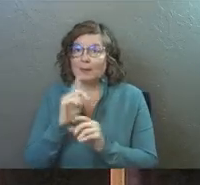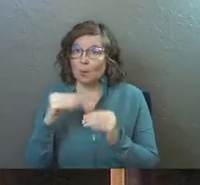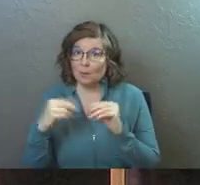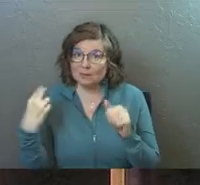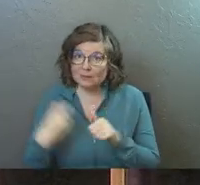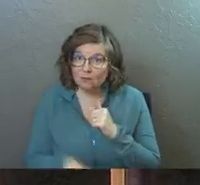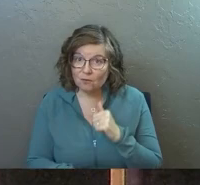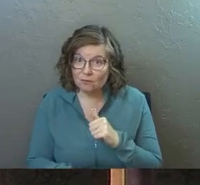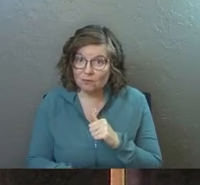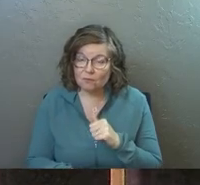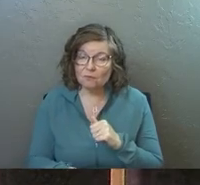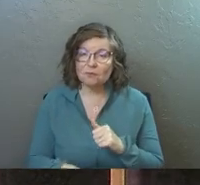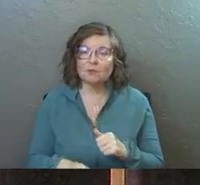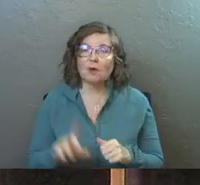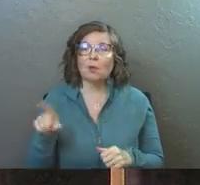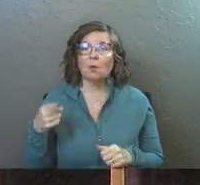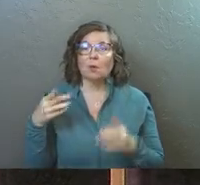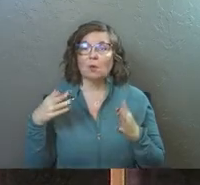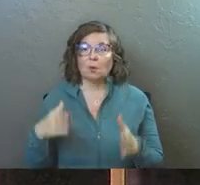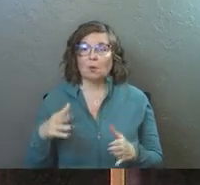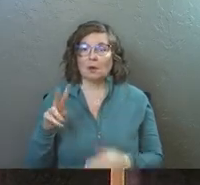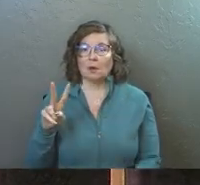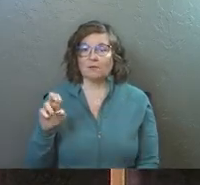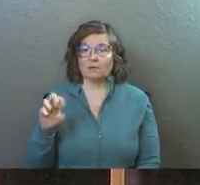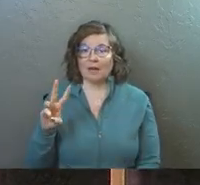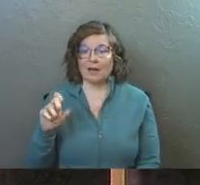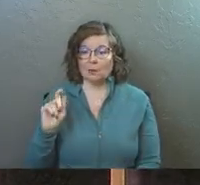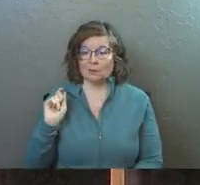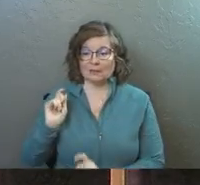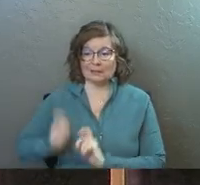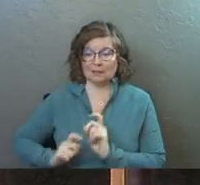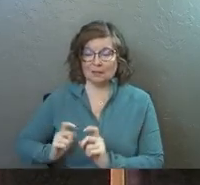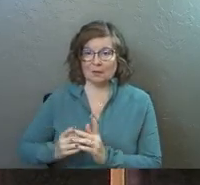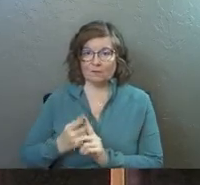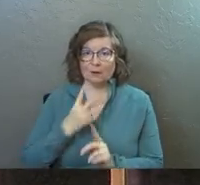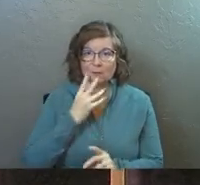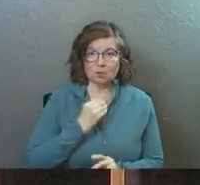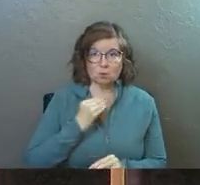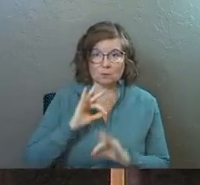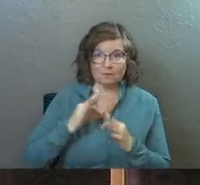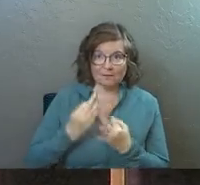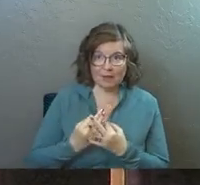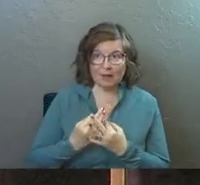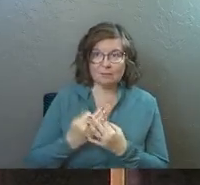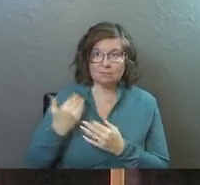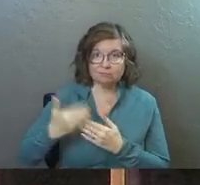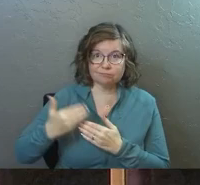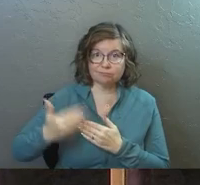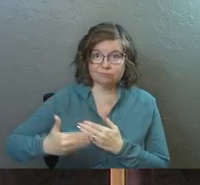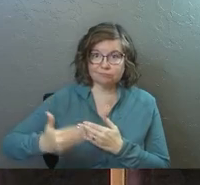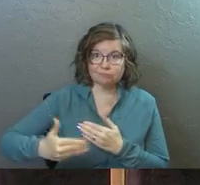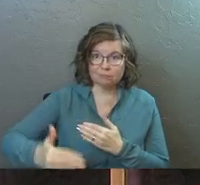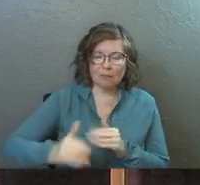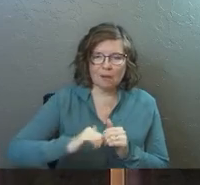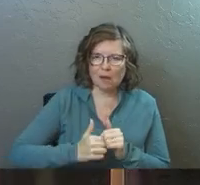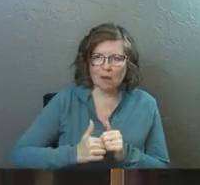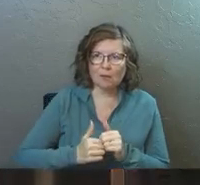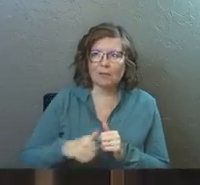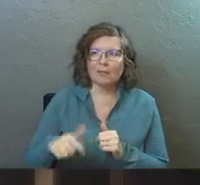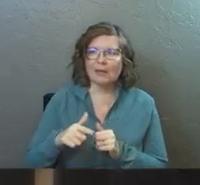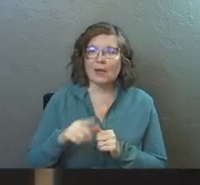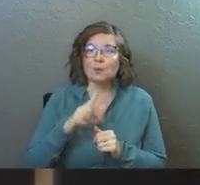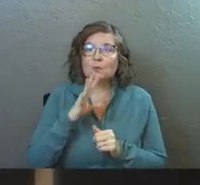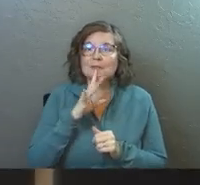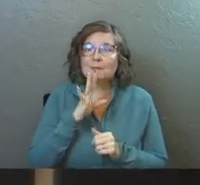it more difficult, the only way the vowels were handed down from Jewish family to Jewish family, generation after generation, is they